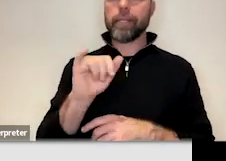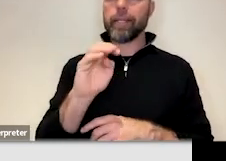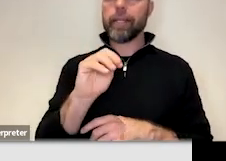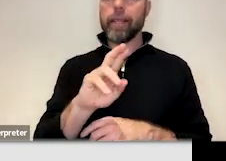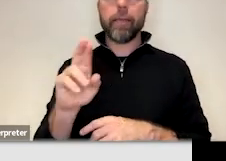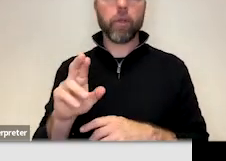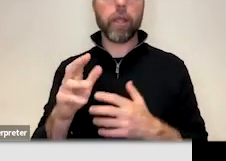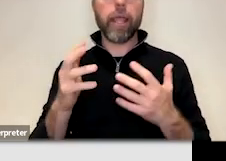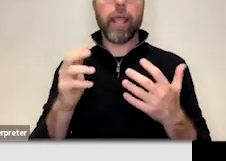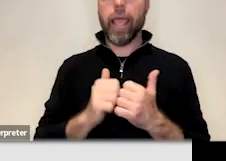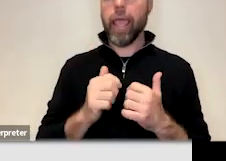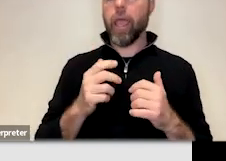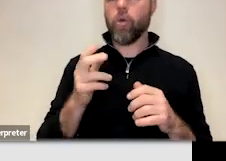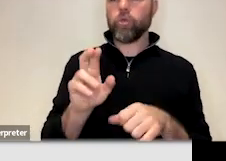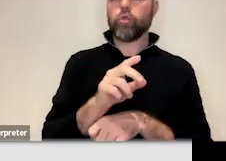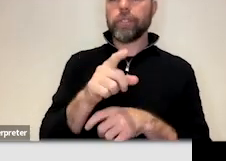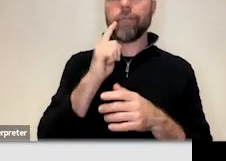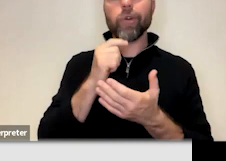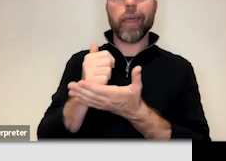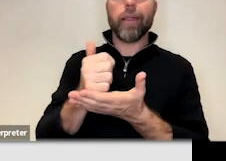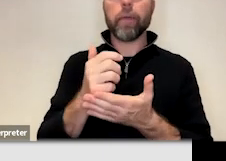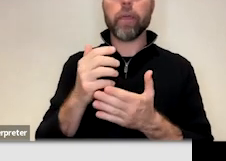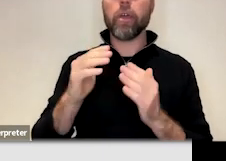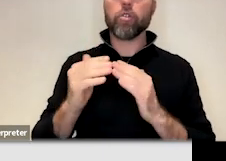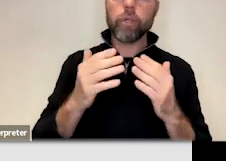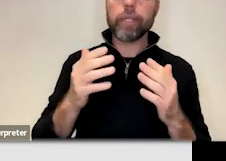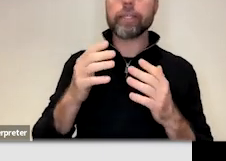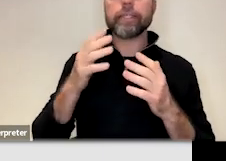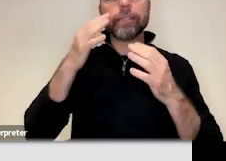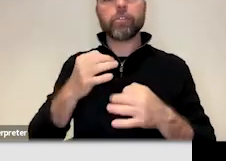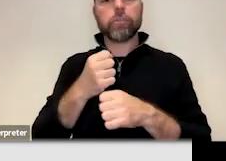we leverage this to help communities and decision makers